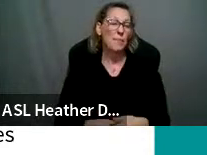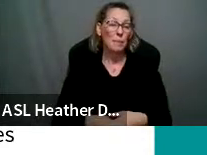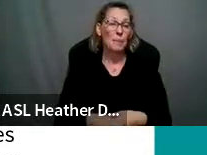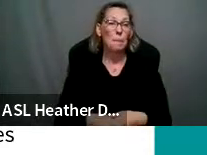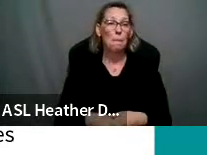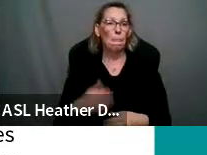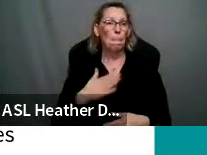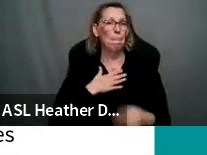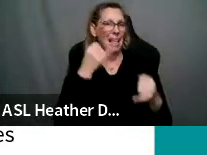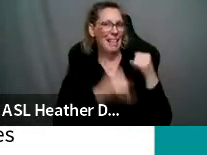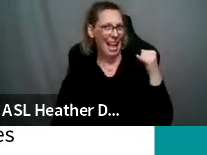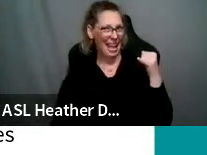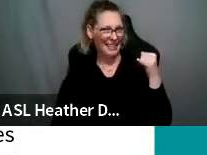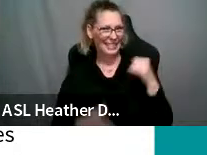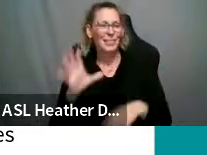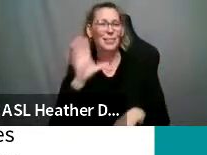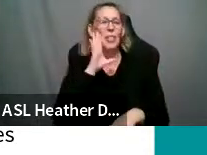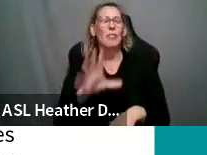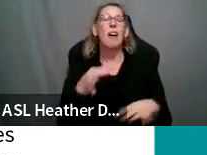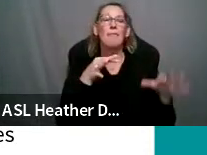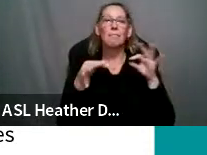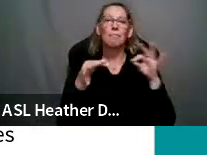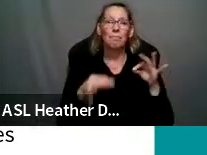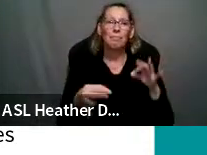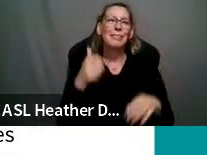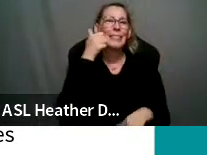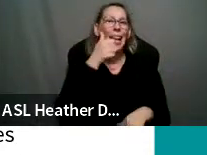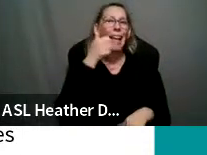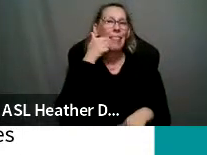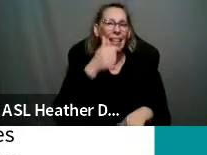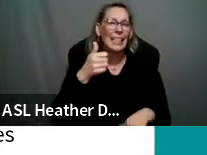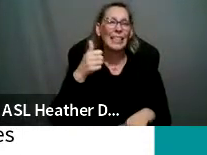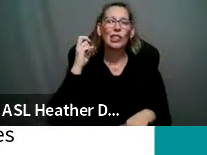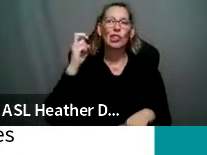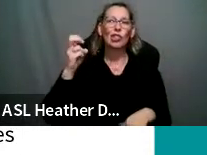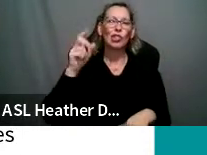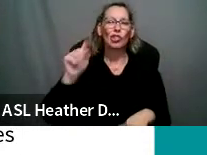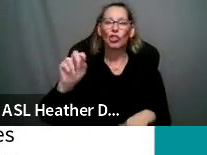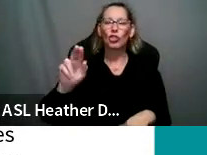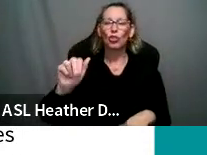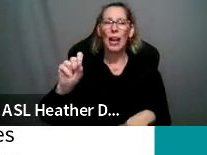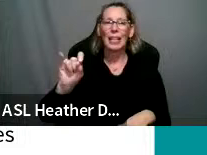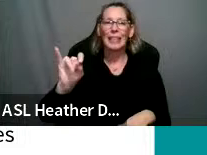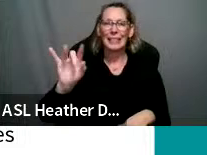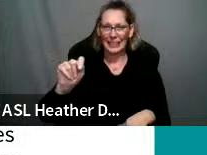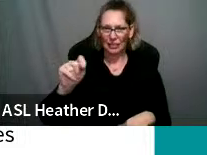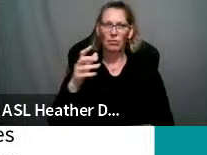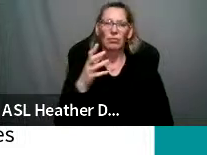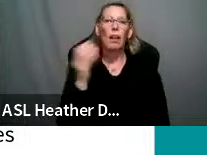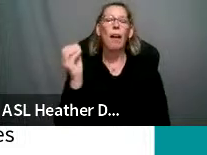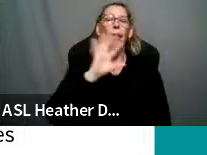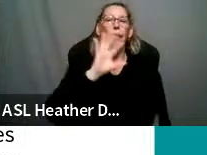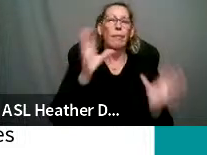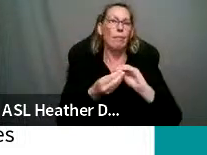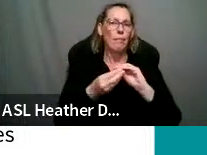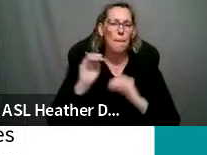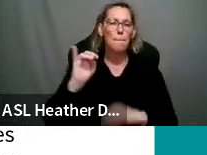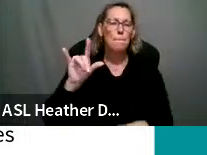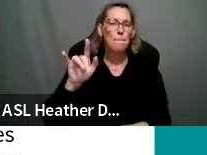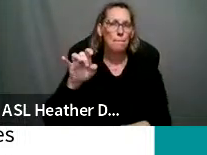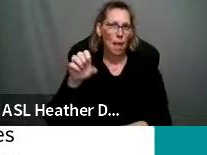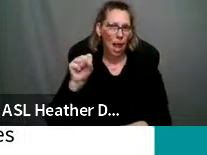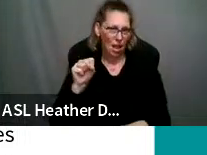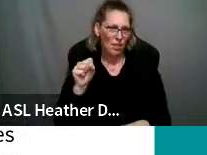This is my last slide. I'm going to cover daily transit ridership and then passenger miles of transit facilities.